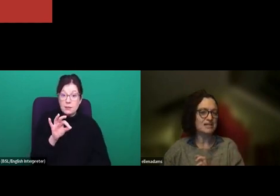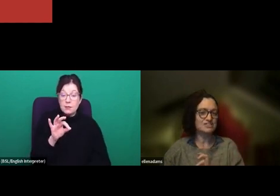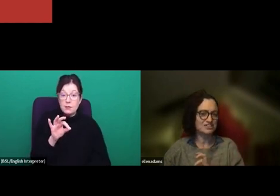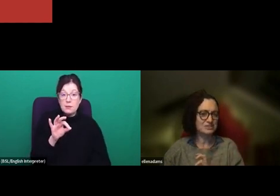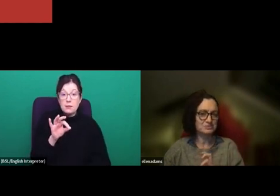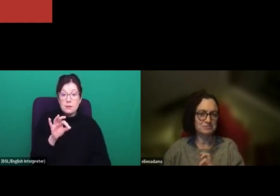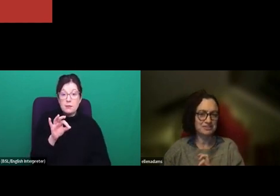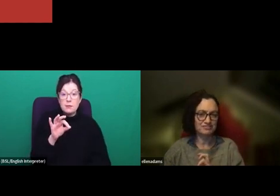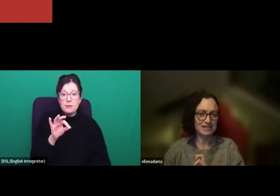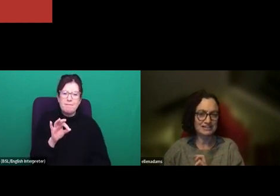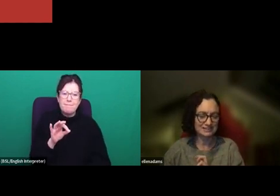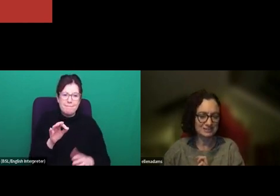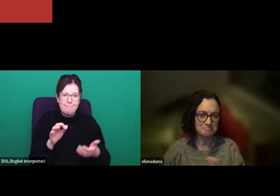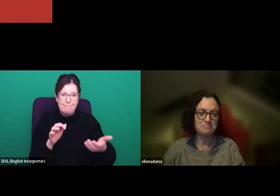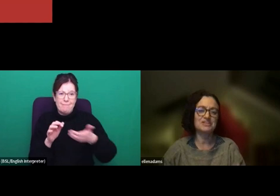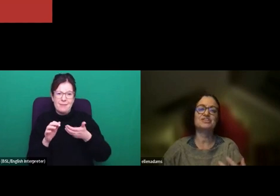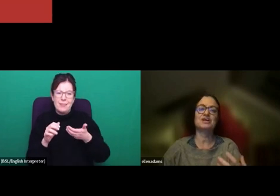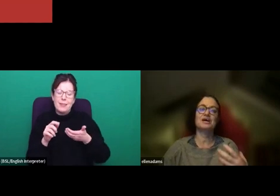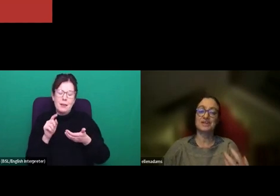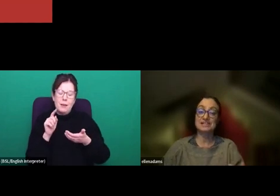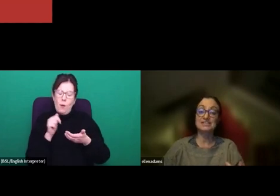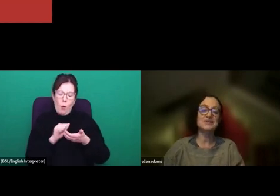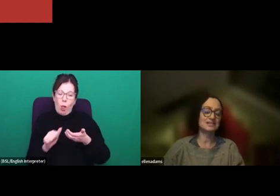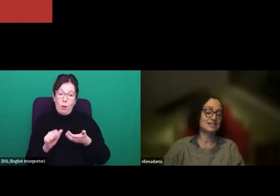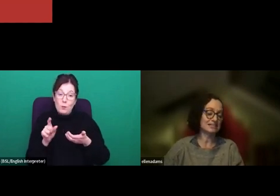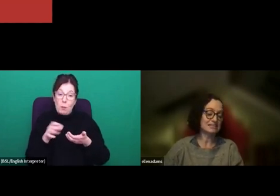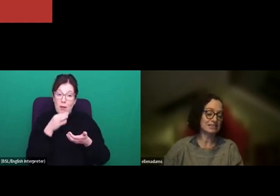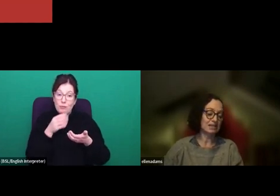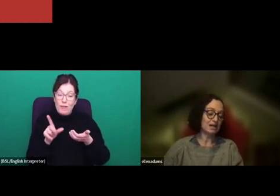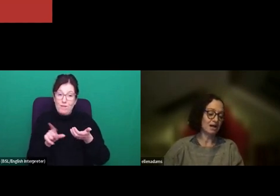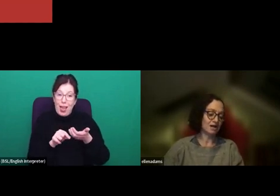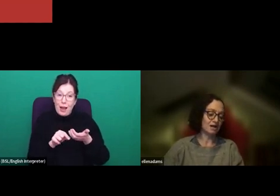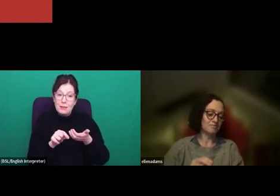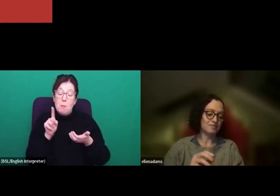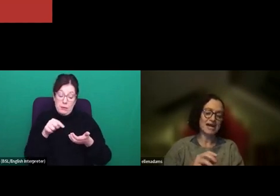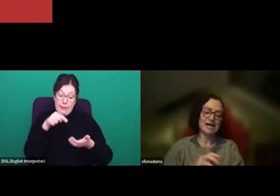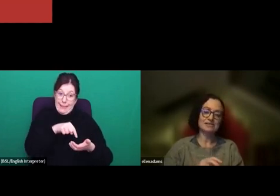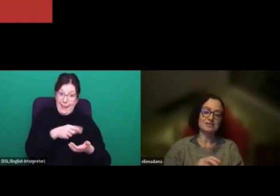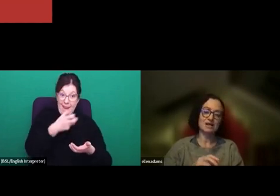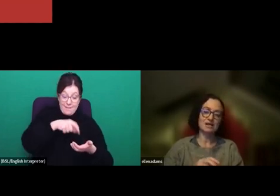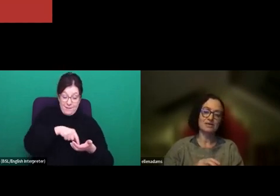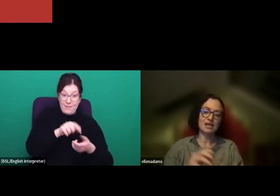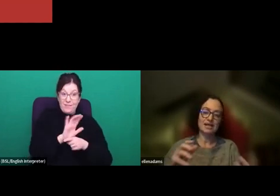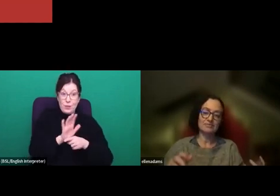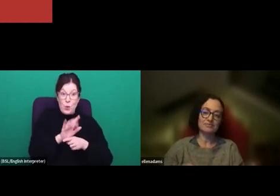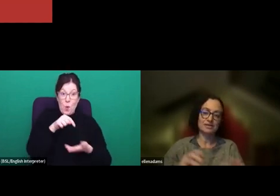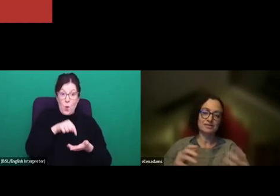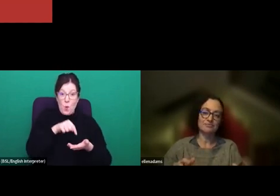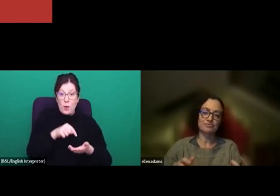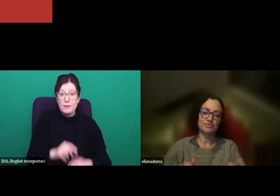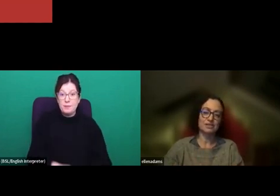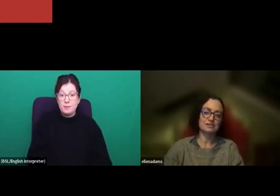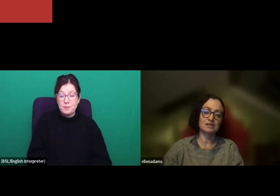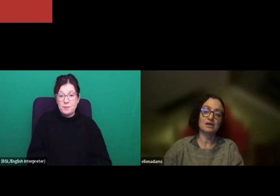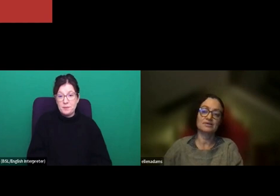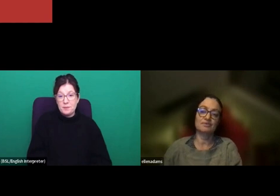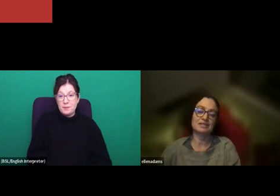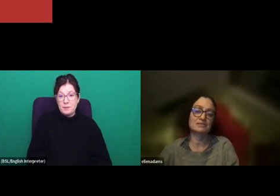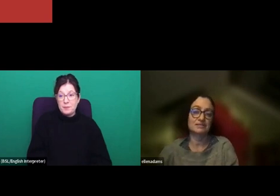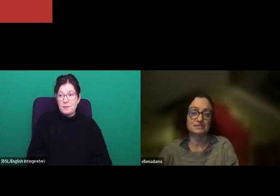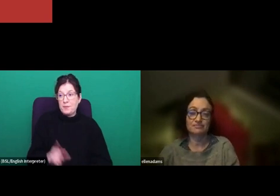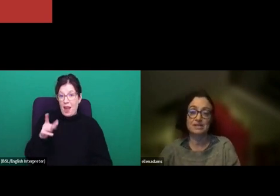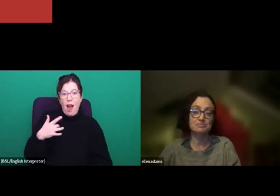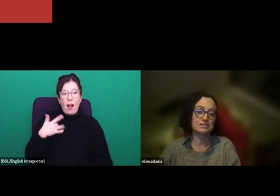the batteries will be flat in them, but they do exist. And they have several figures.